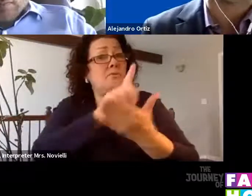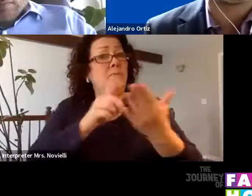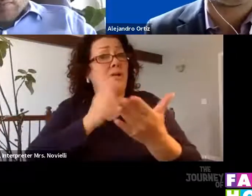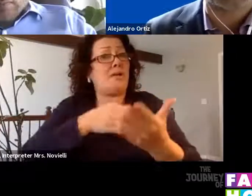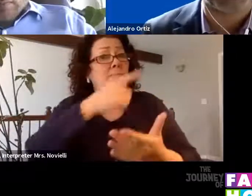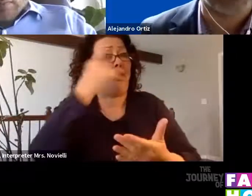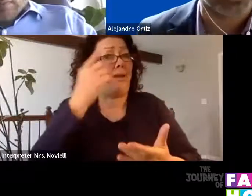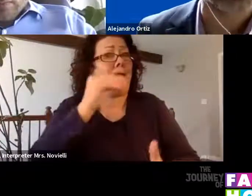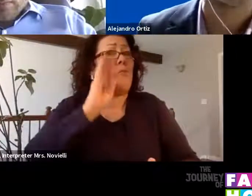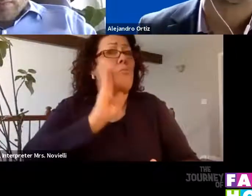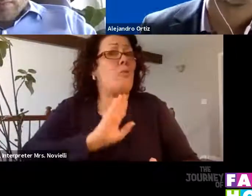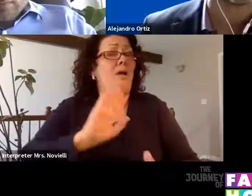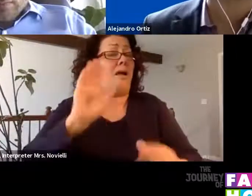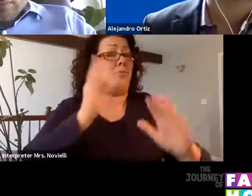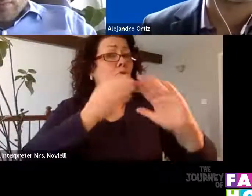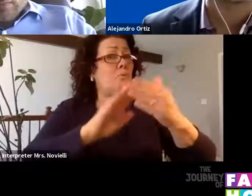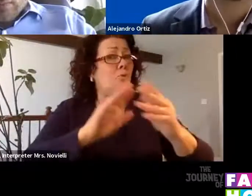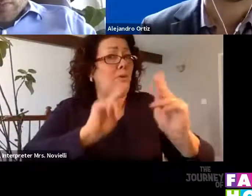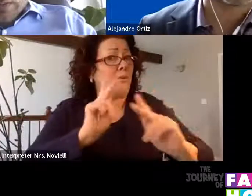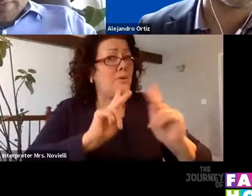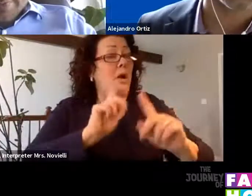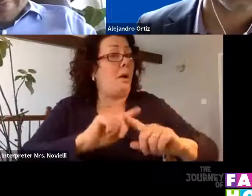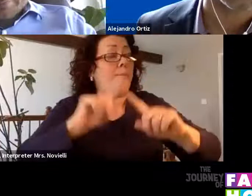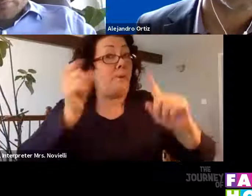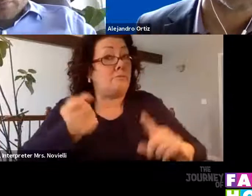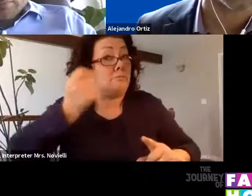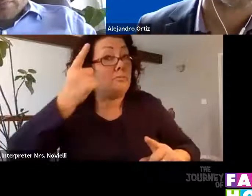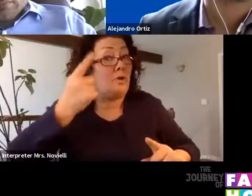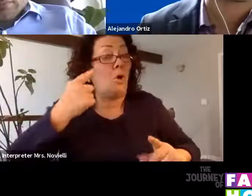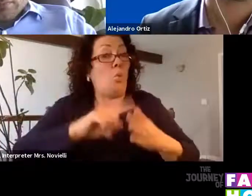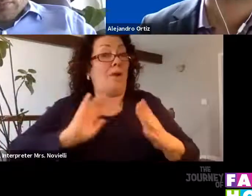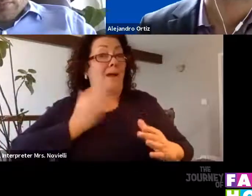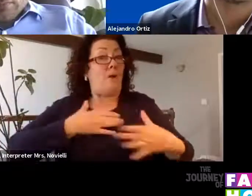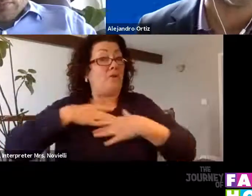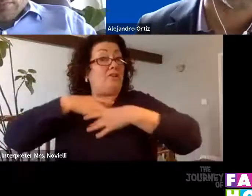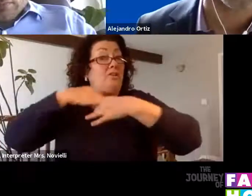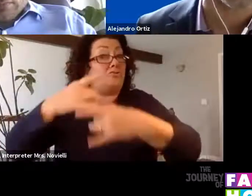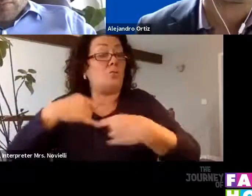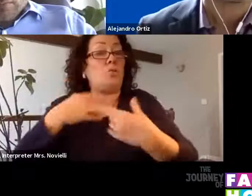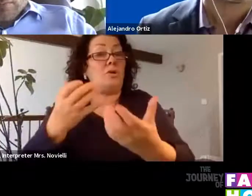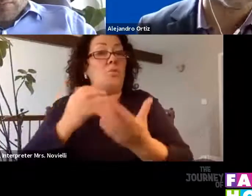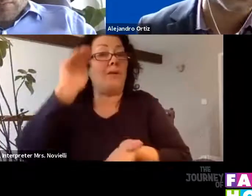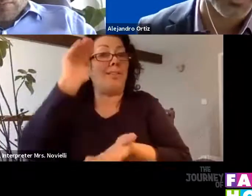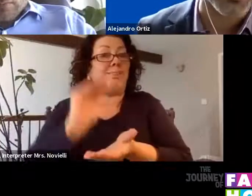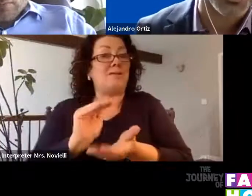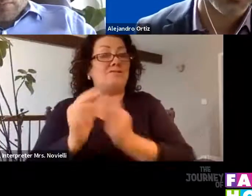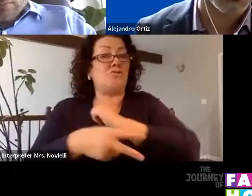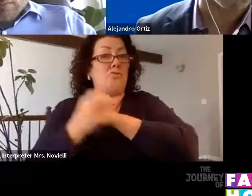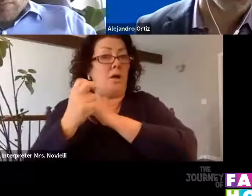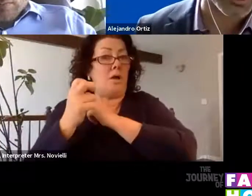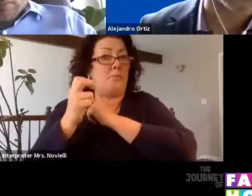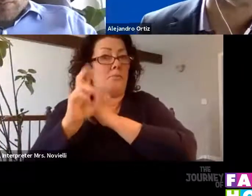and Brown communities. It may fall hardest on them. However, you got to look at our interests here. We have an interest in reducing crime, and this